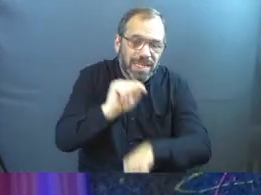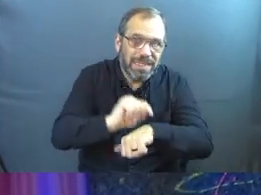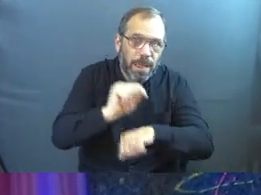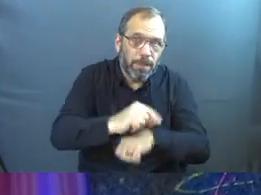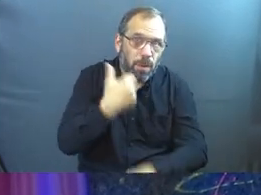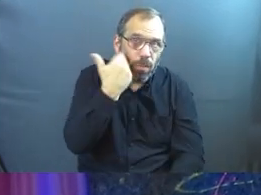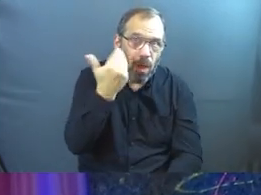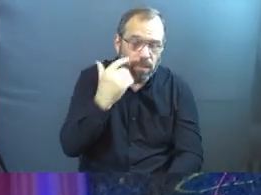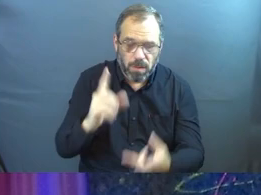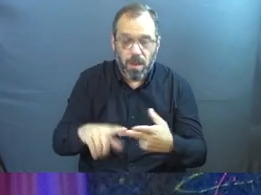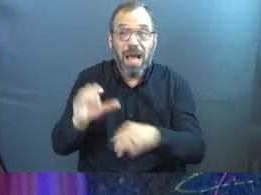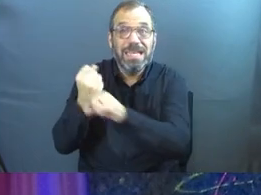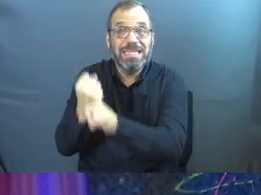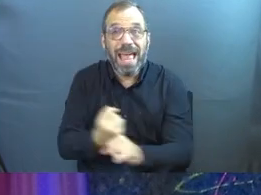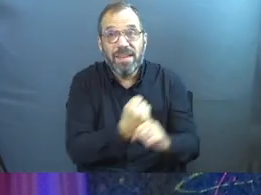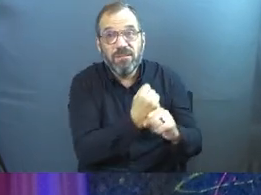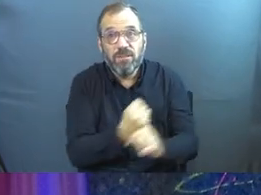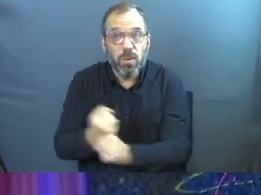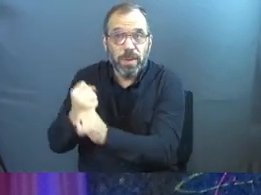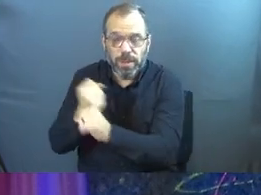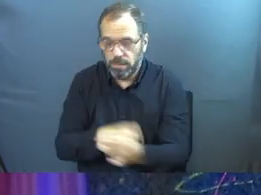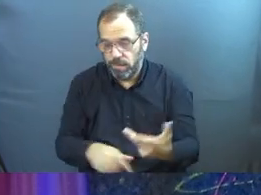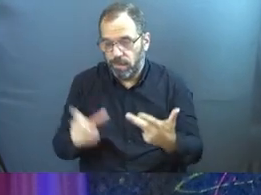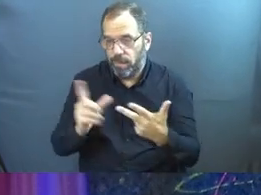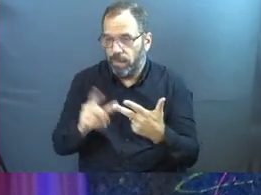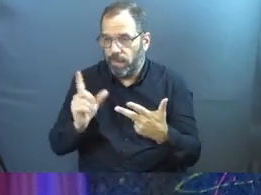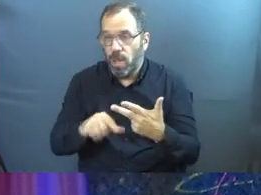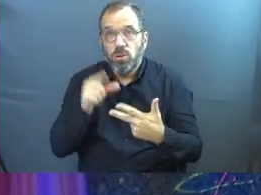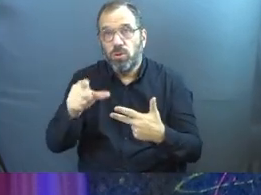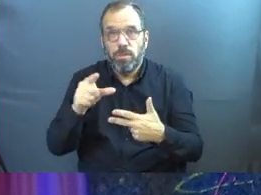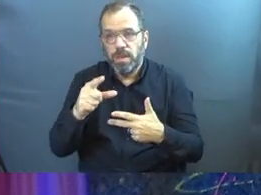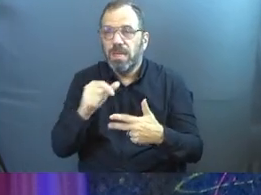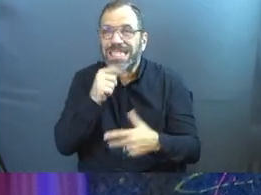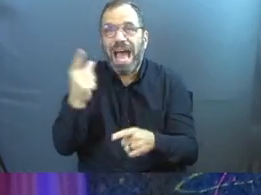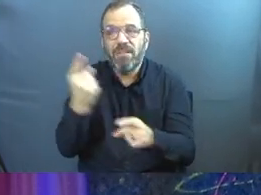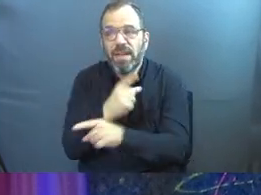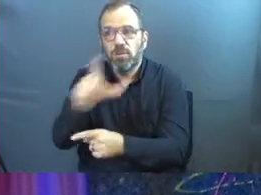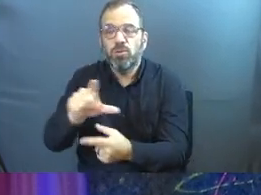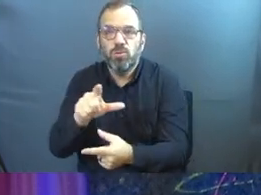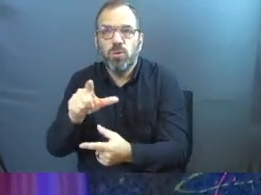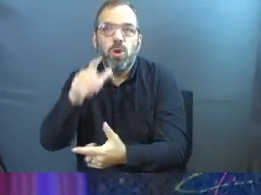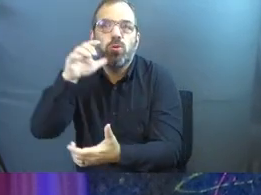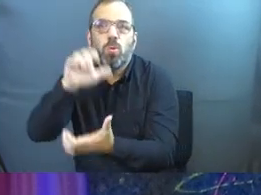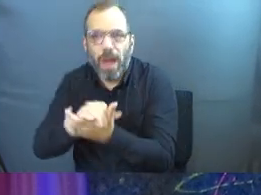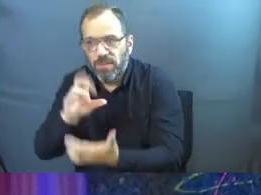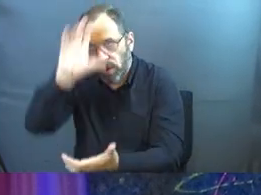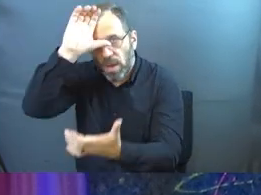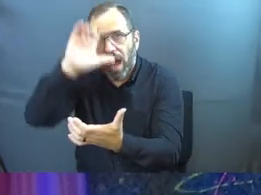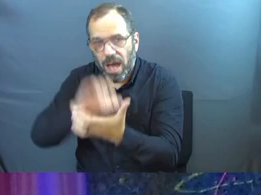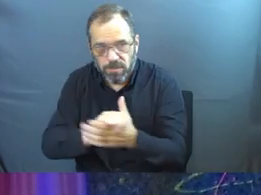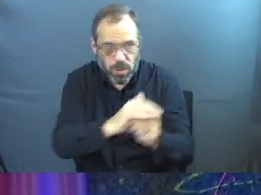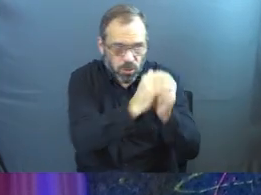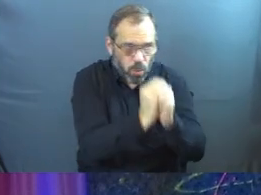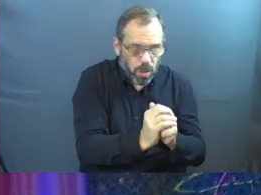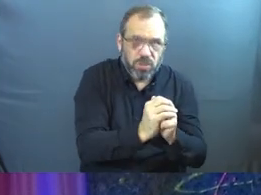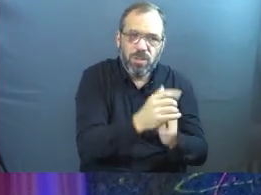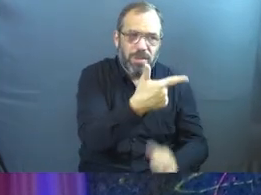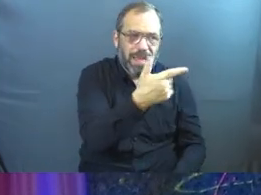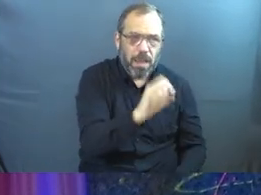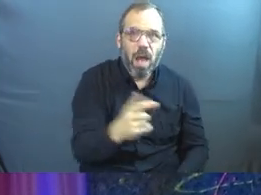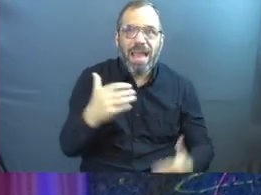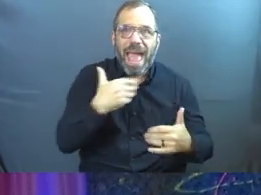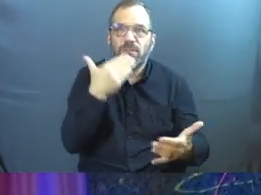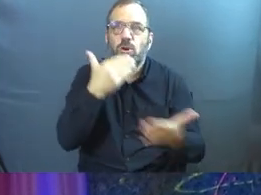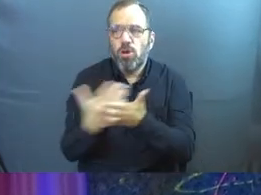Some of them required slavery. Some of them required that you be unfaithful to your spouse in order to worship that God and get a good harvest of